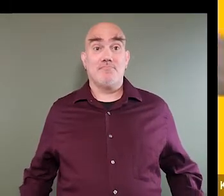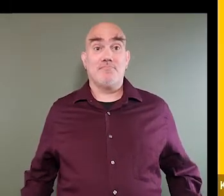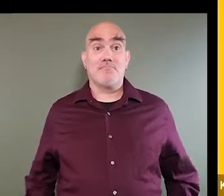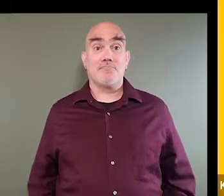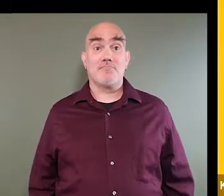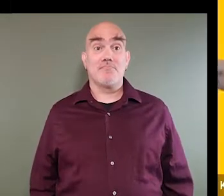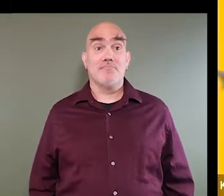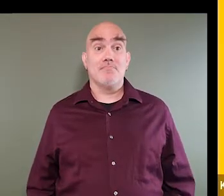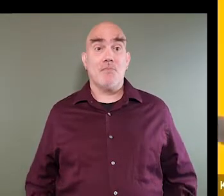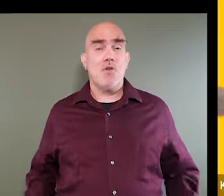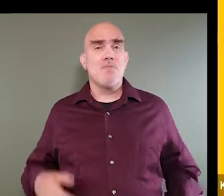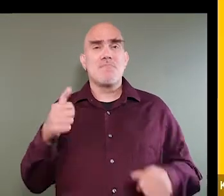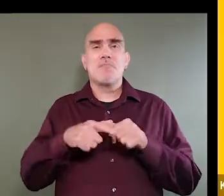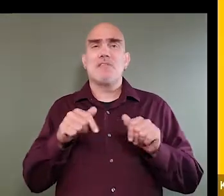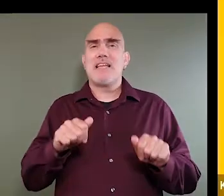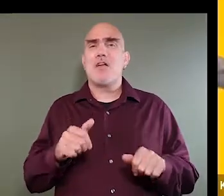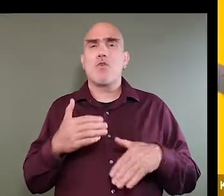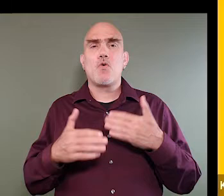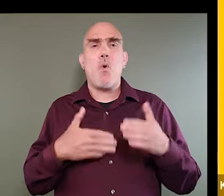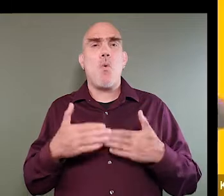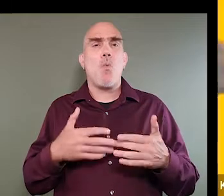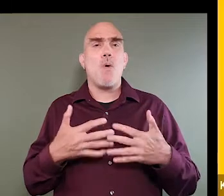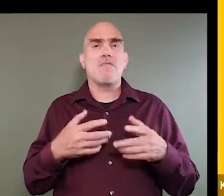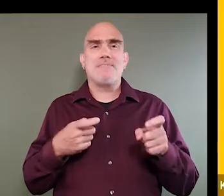Remember, you can go with whatever pace is comfortable for you.